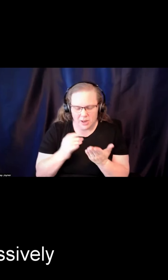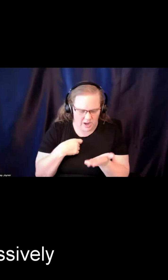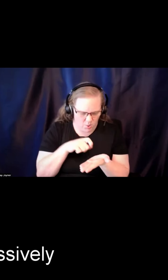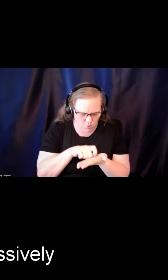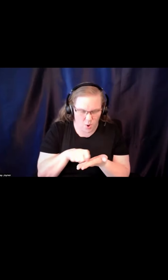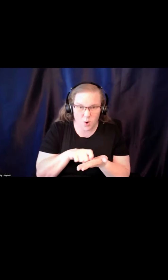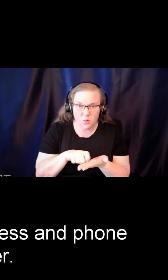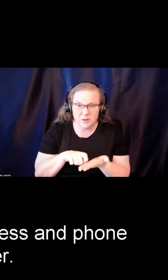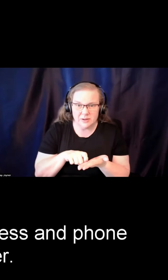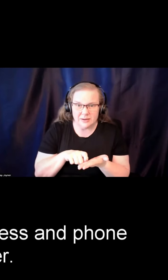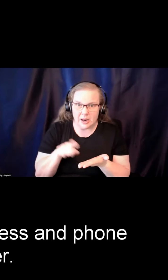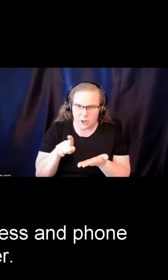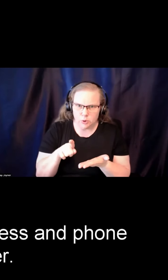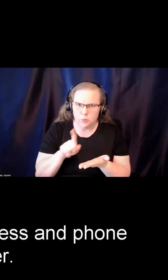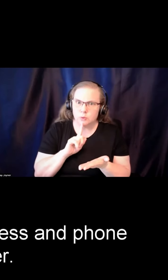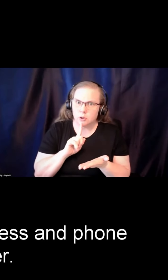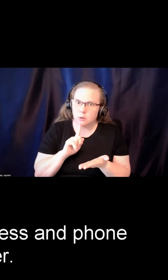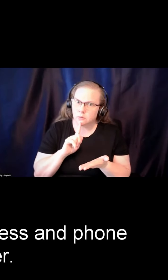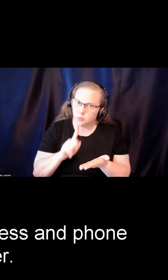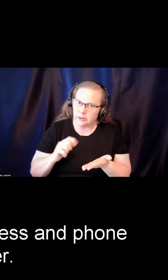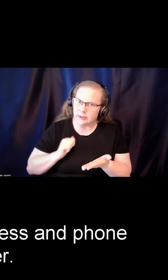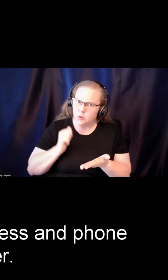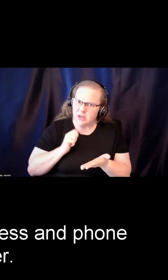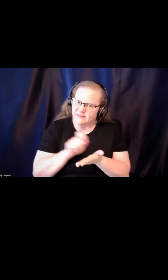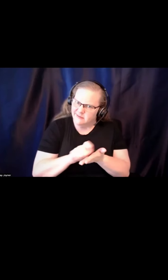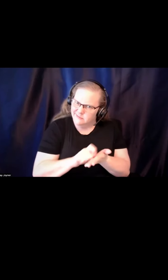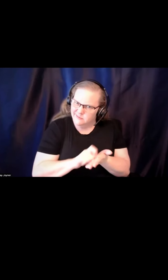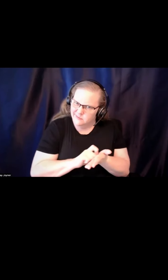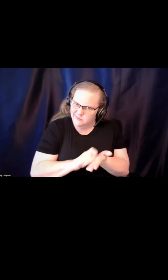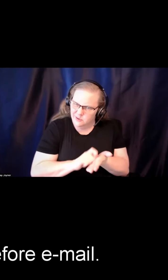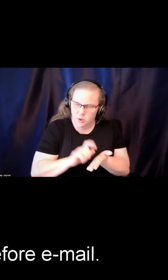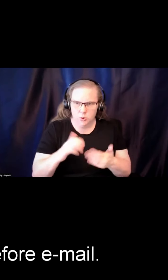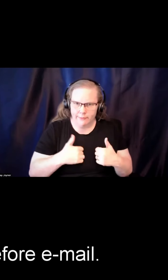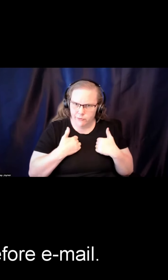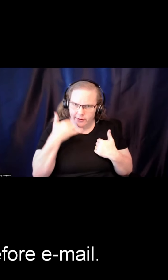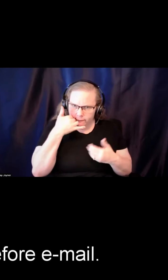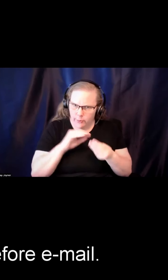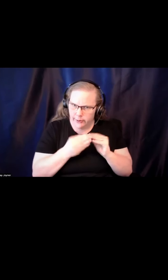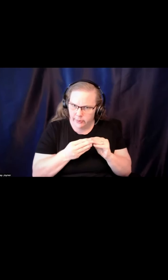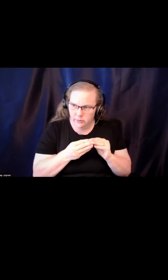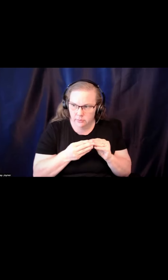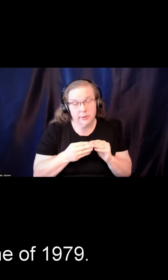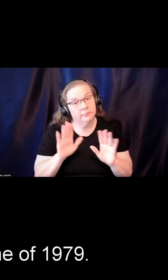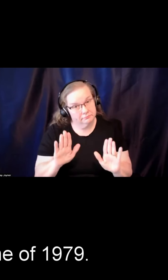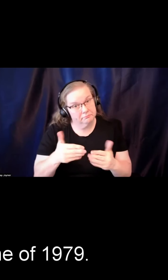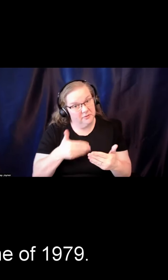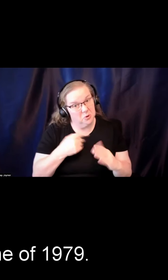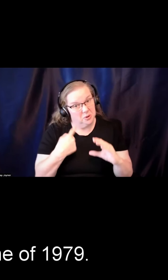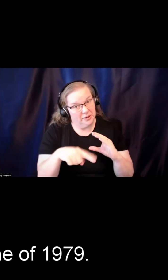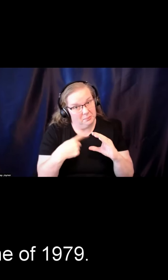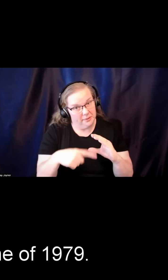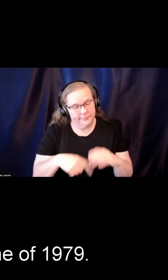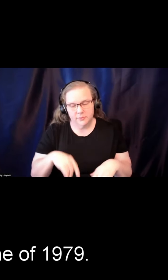then aggressively inked out your address and phone number. This was way before email. This was